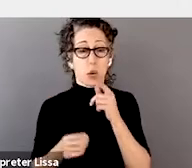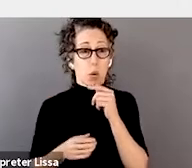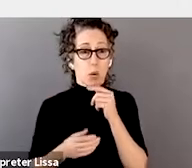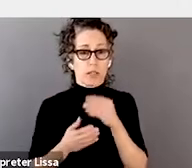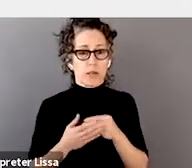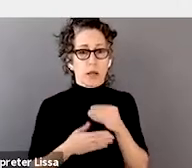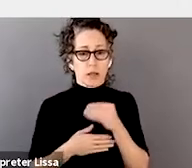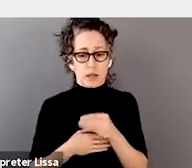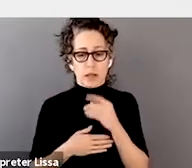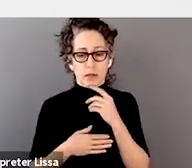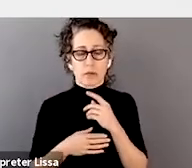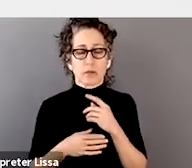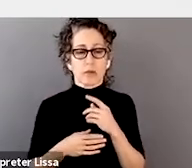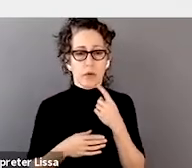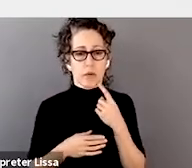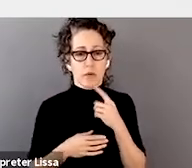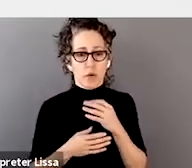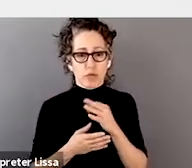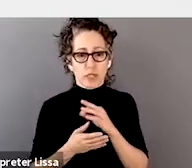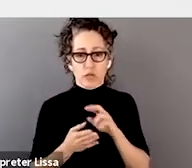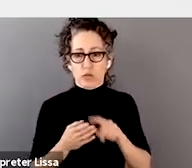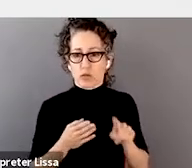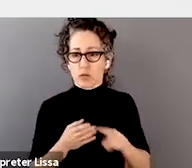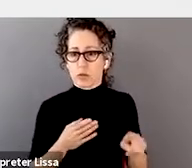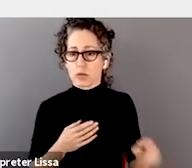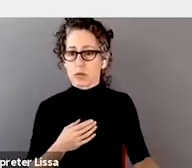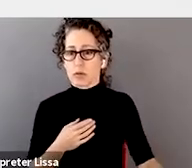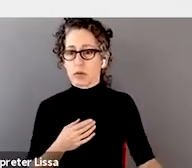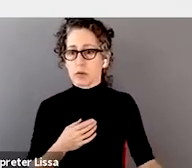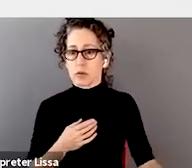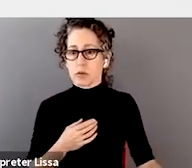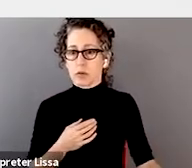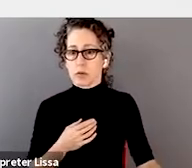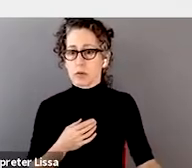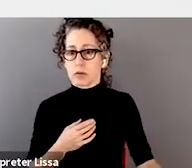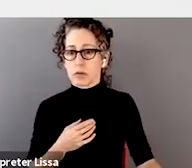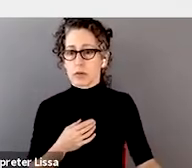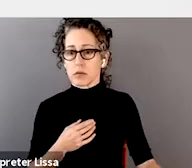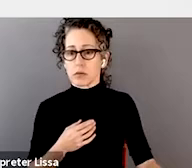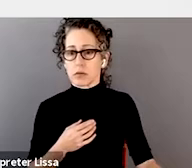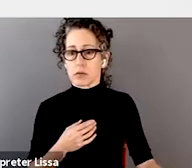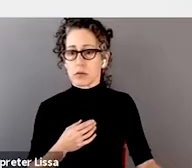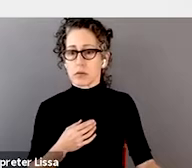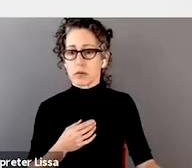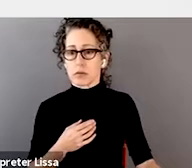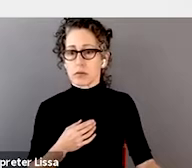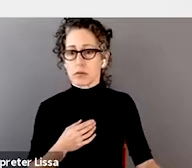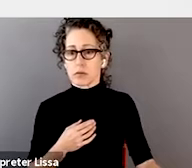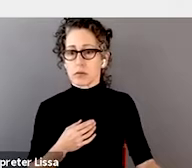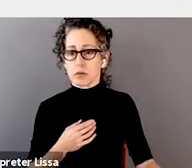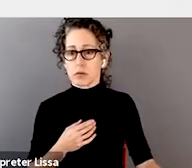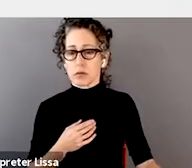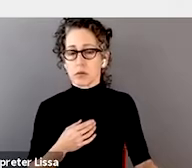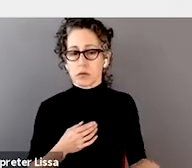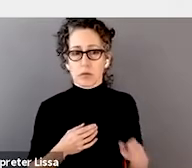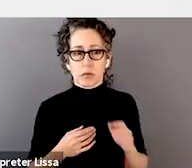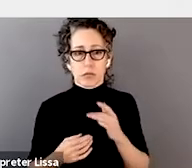Especially people who are not in R1 institutions, they sometimes tend to tackle some of the